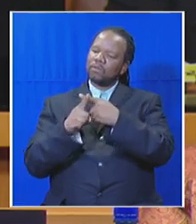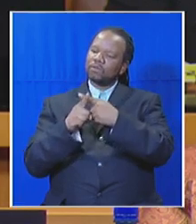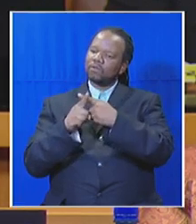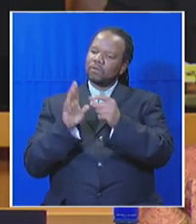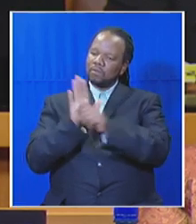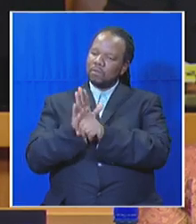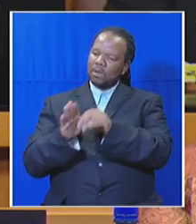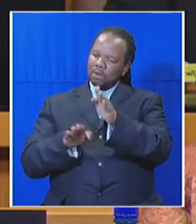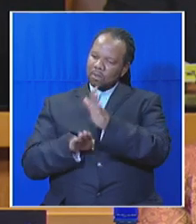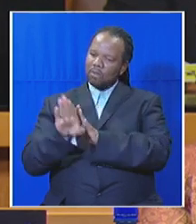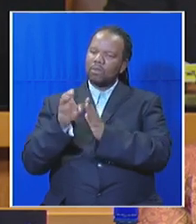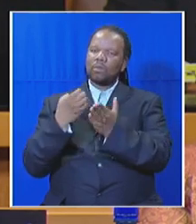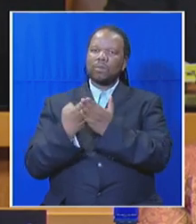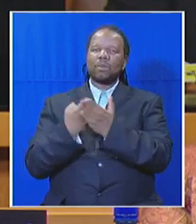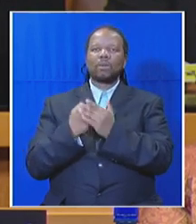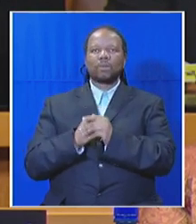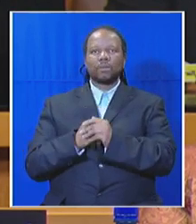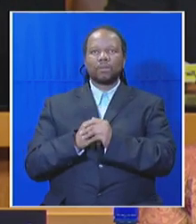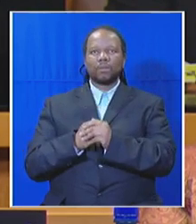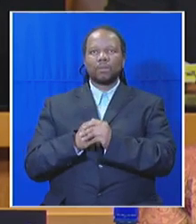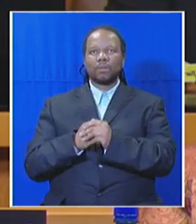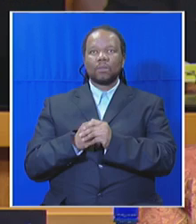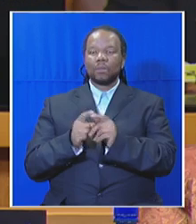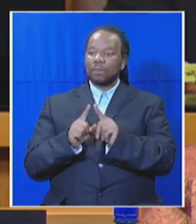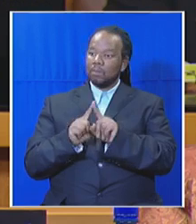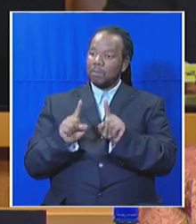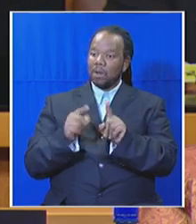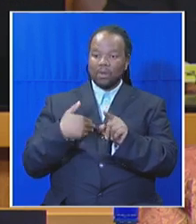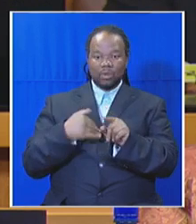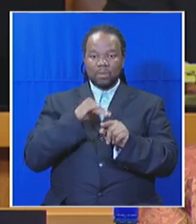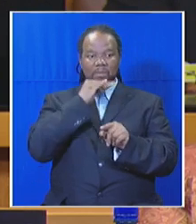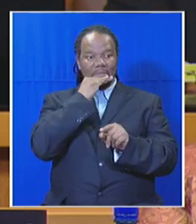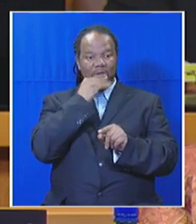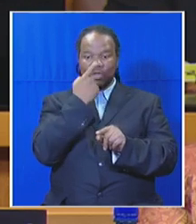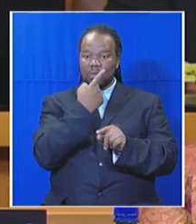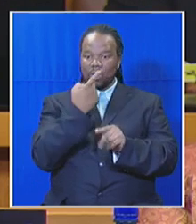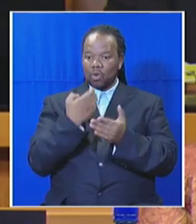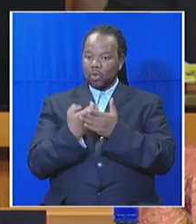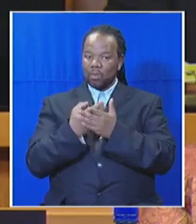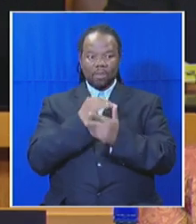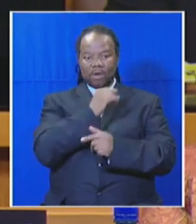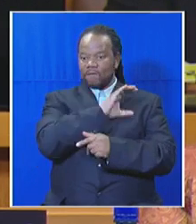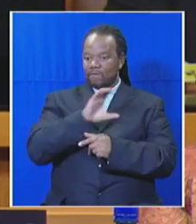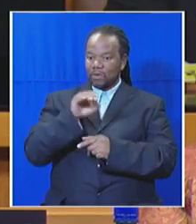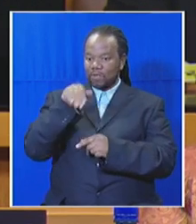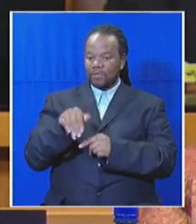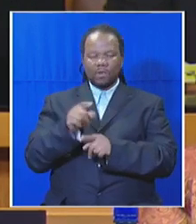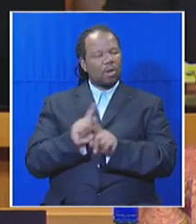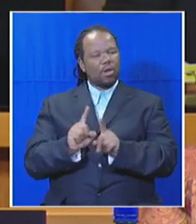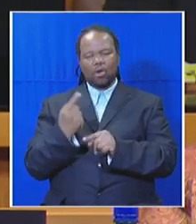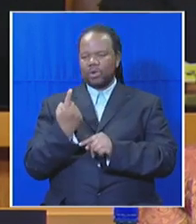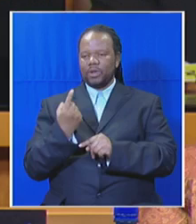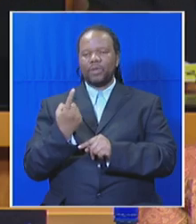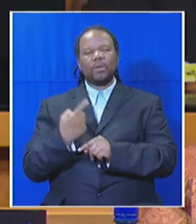equally don't agree that they are the only determinants for economic growth. But also equally